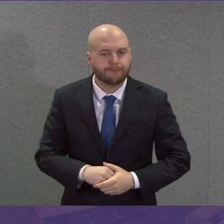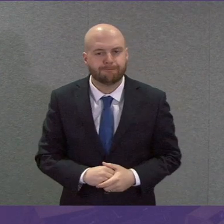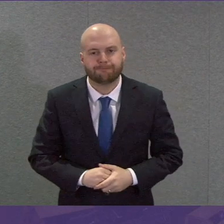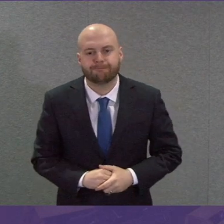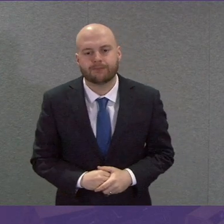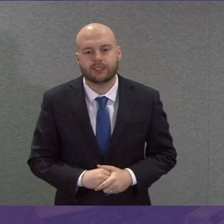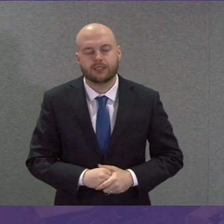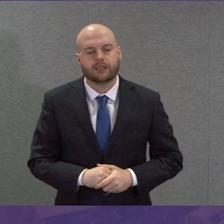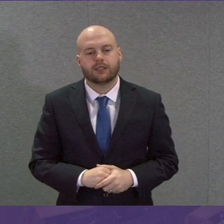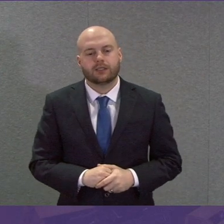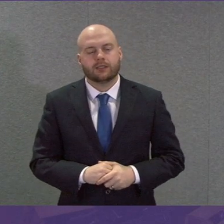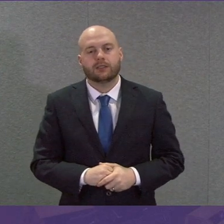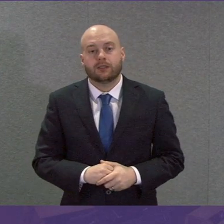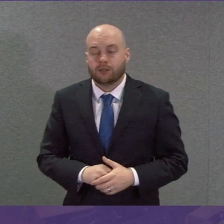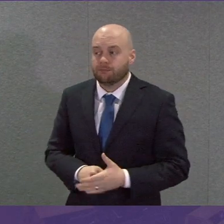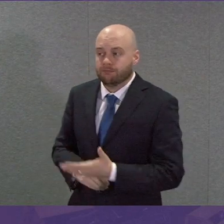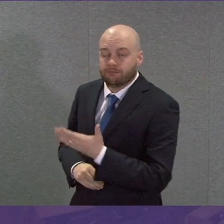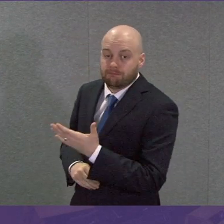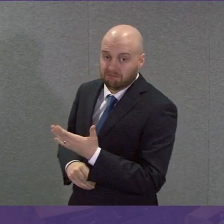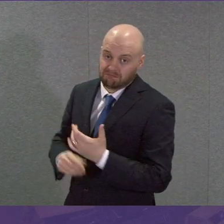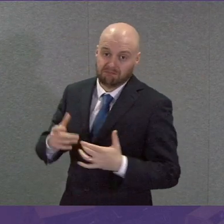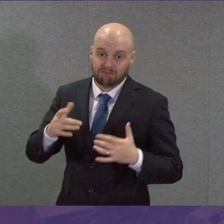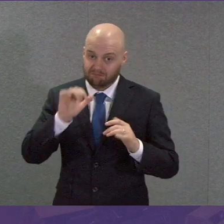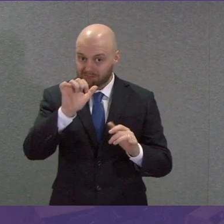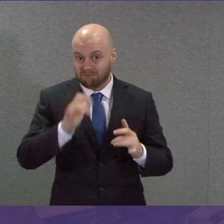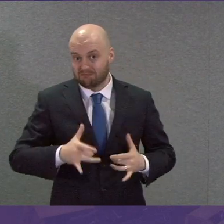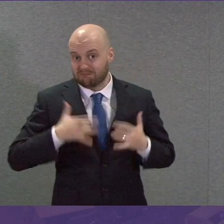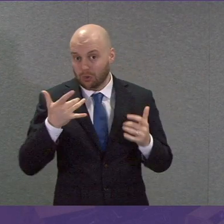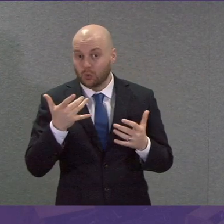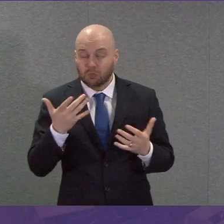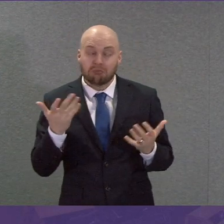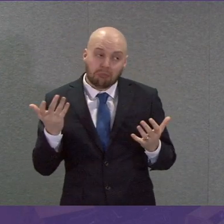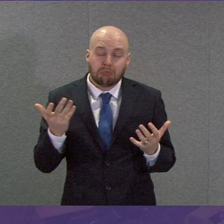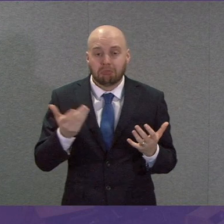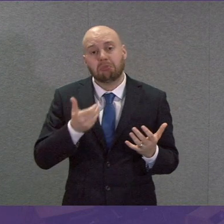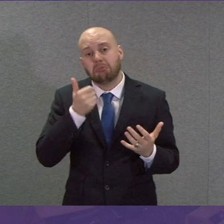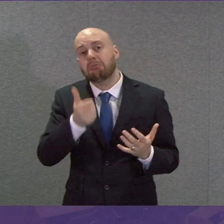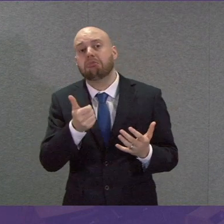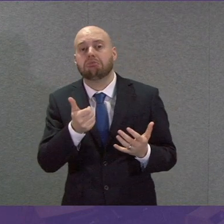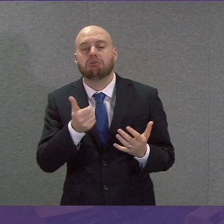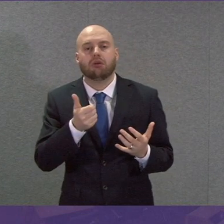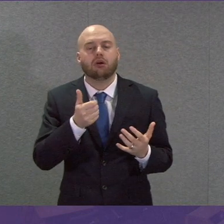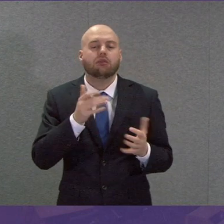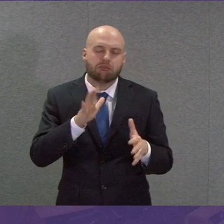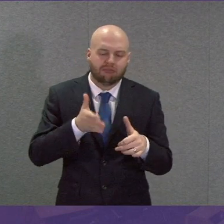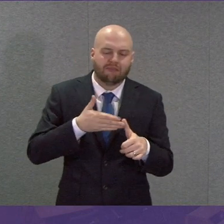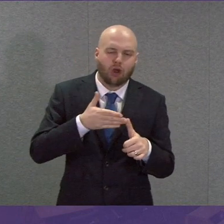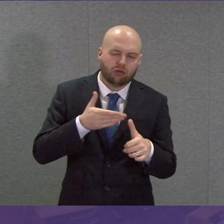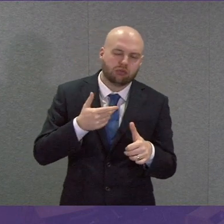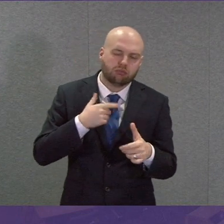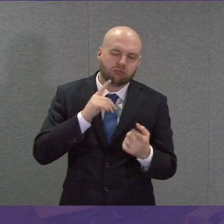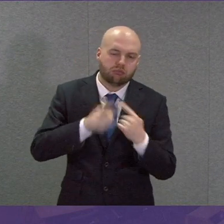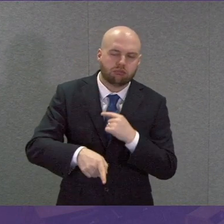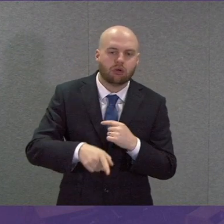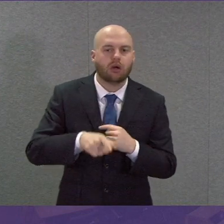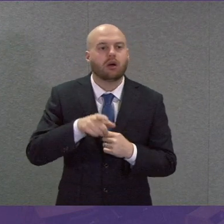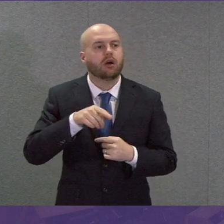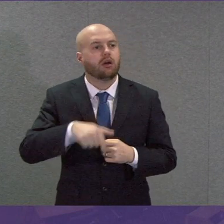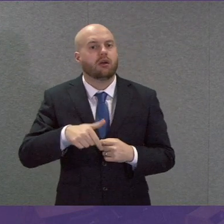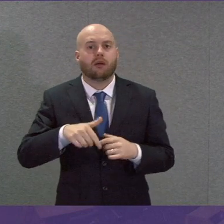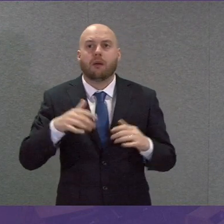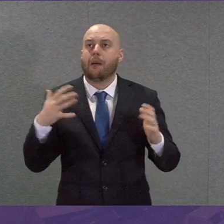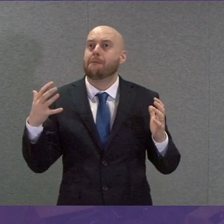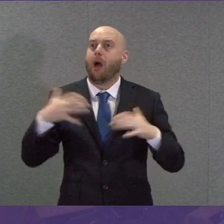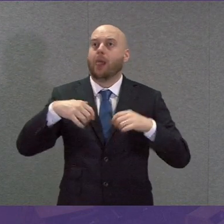Russell. I think both of those points of view are very well made. First of all, in terms of using the Parliament as a committee, essentially a committee of